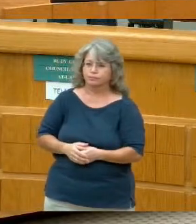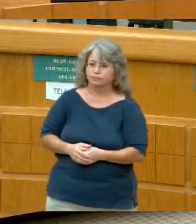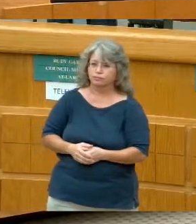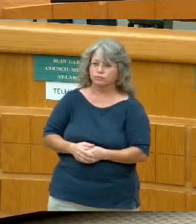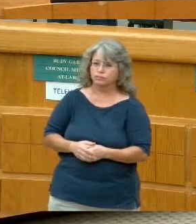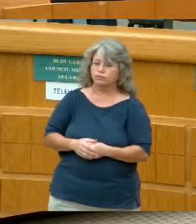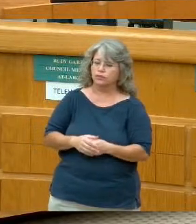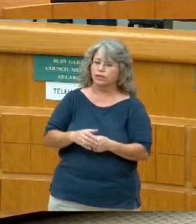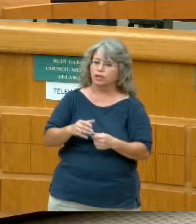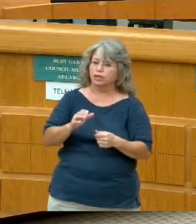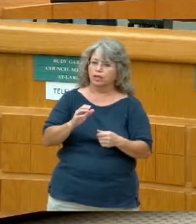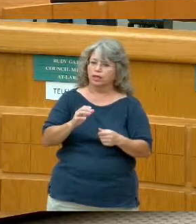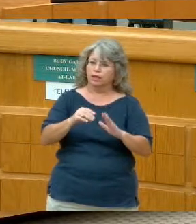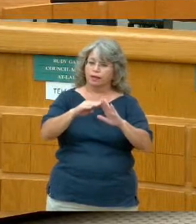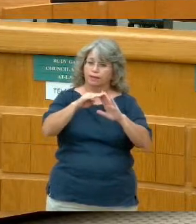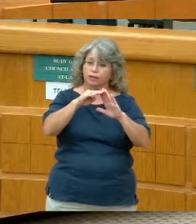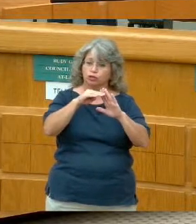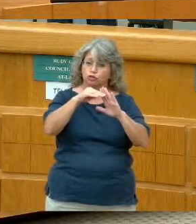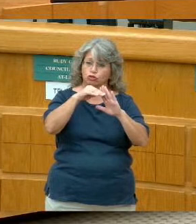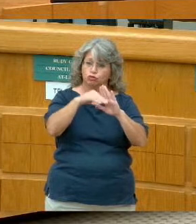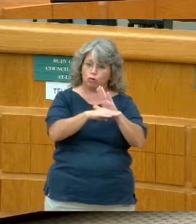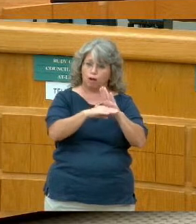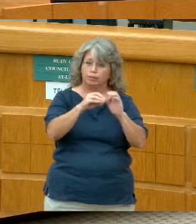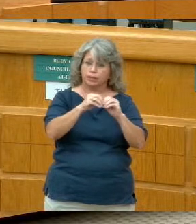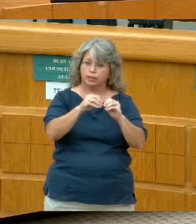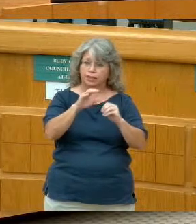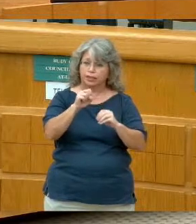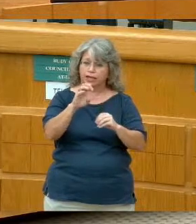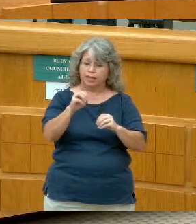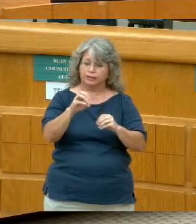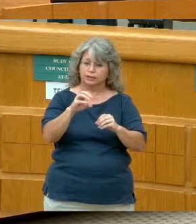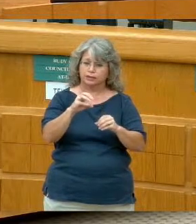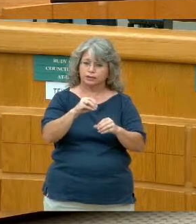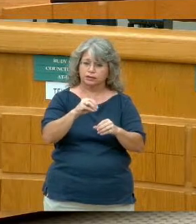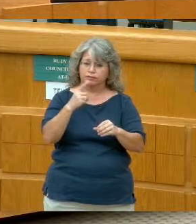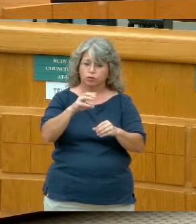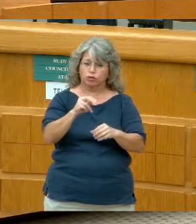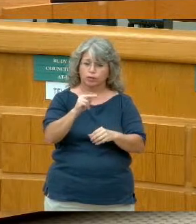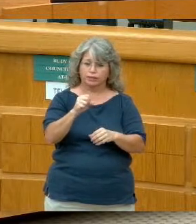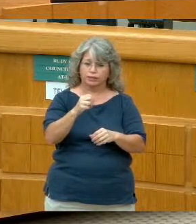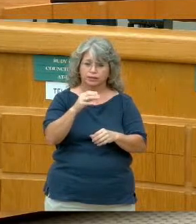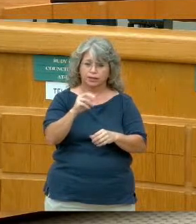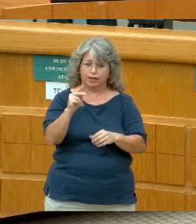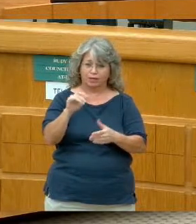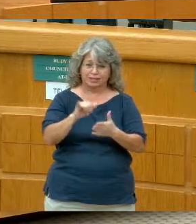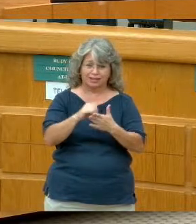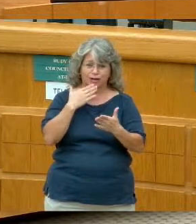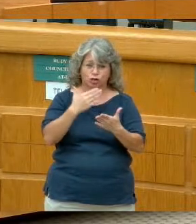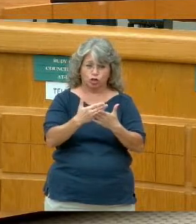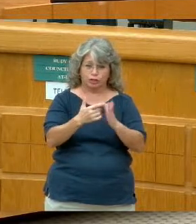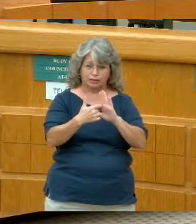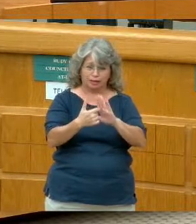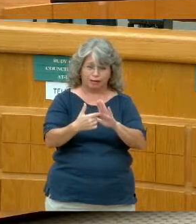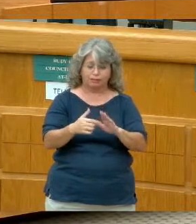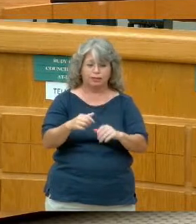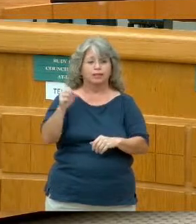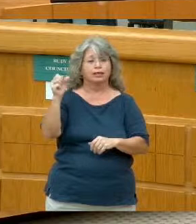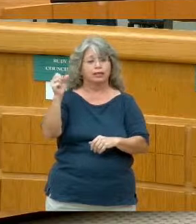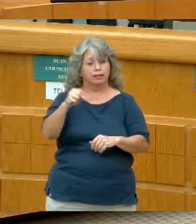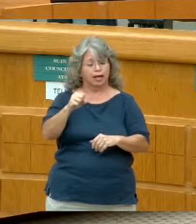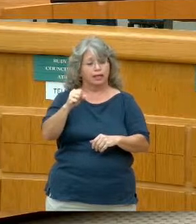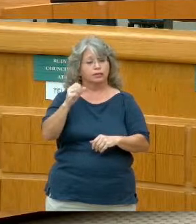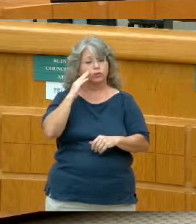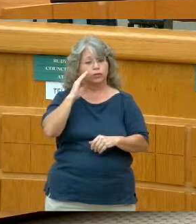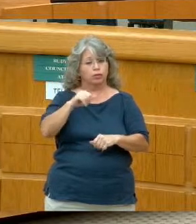Is the drop in cases in Nueces County a good sign for the county? Absolutely. So, but we know that nationally